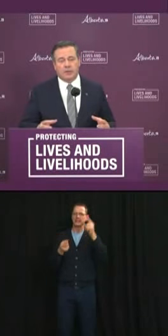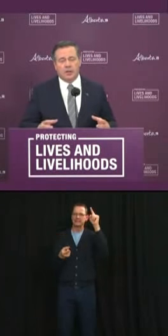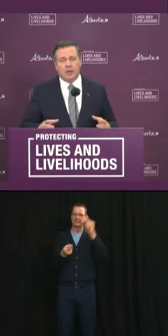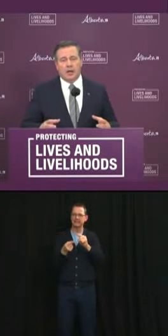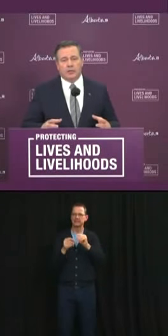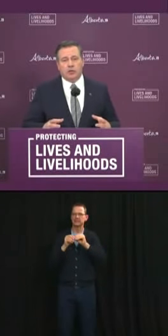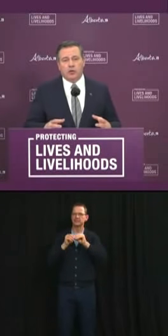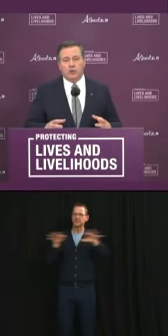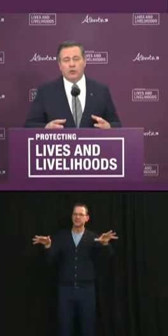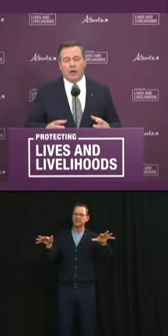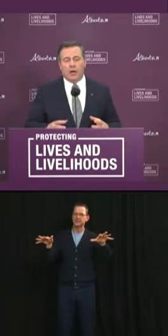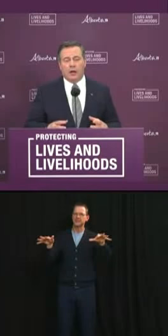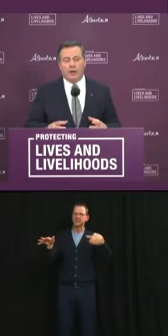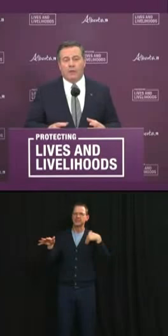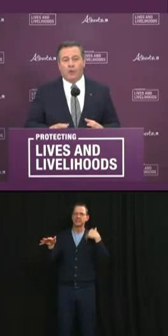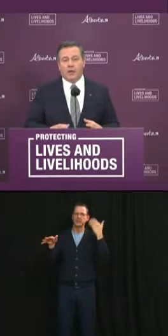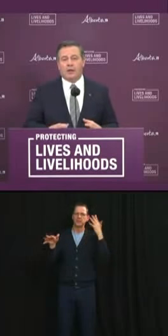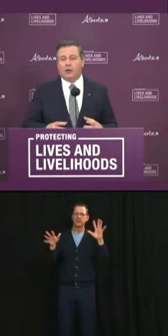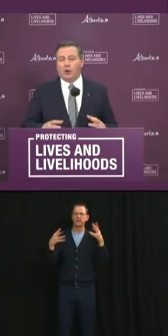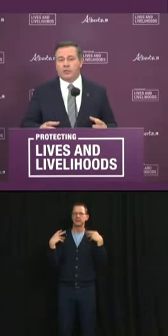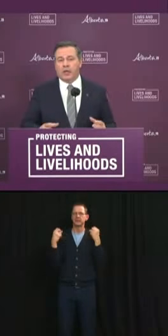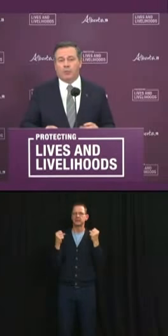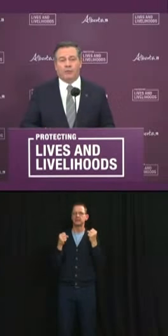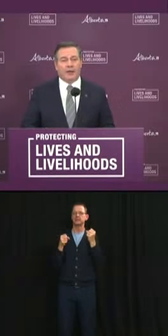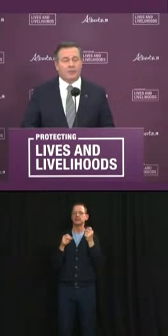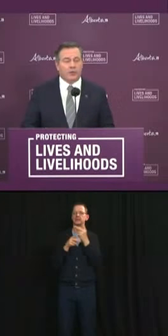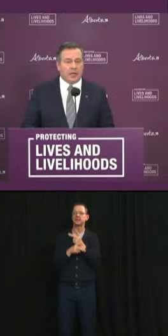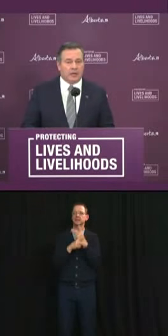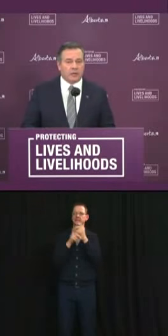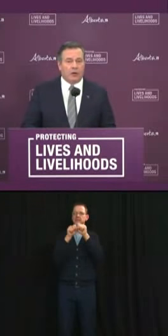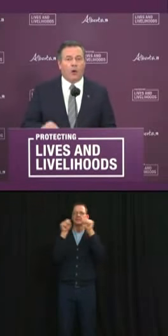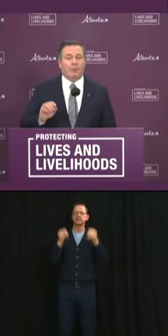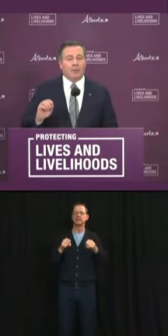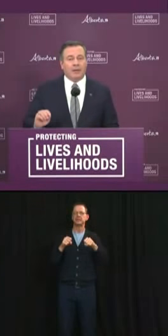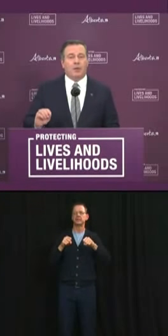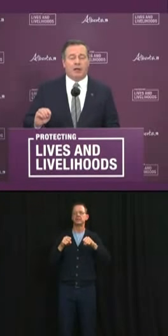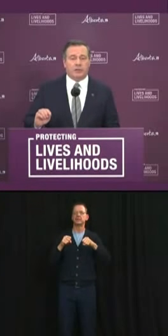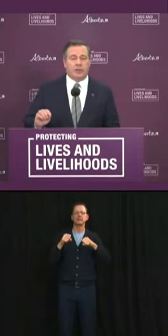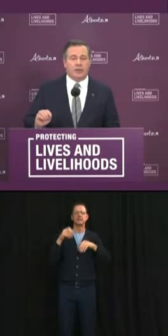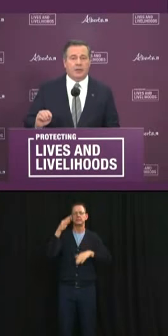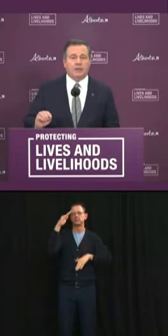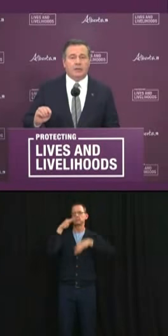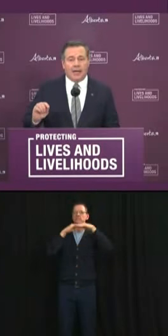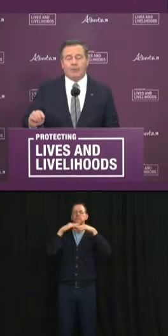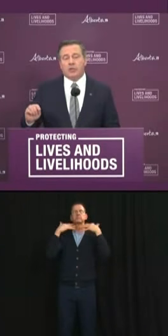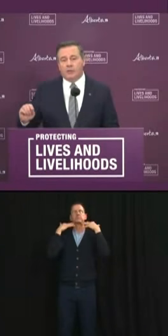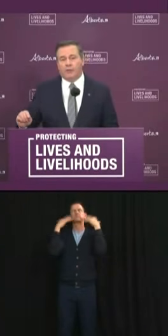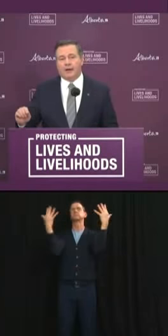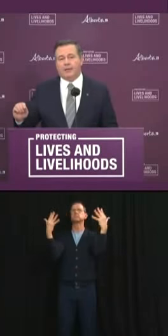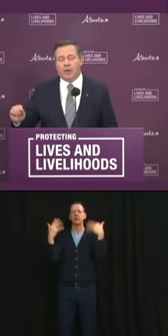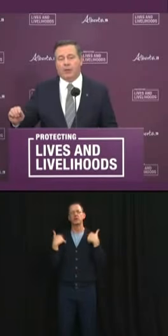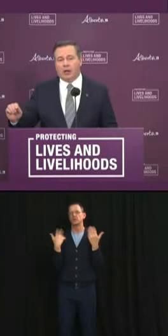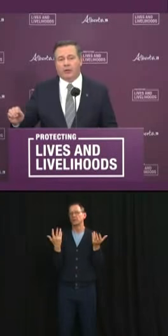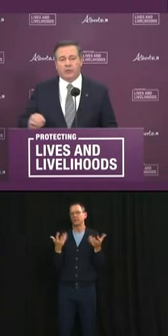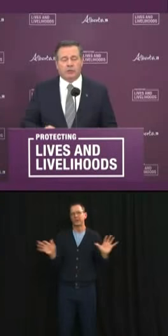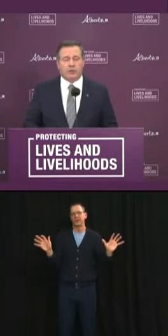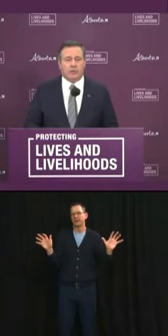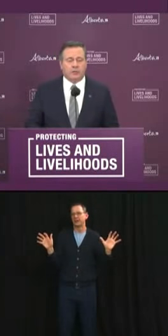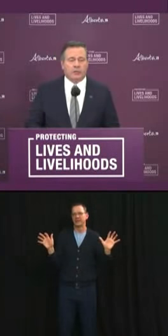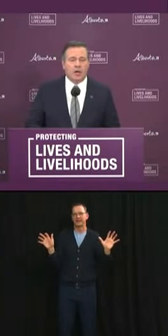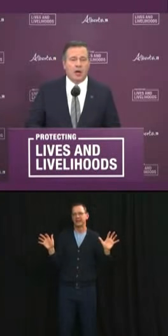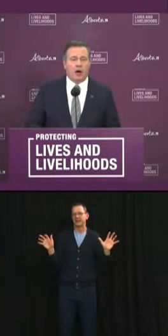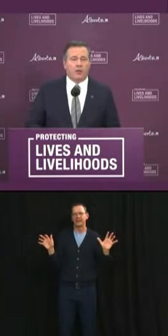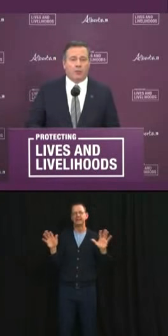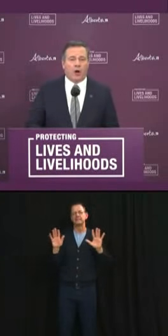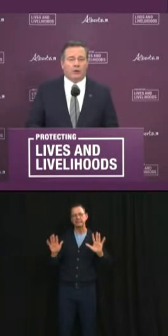system, to avoid large-scale preventable deaths while minimizing the damaging effect of public health